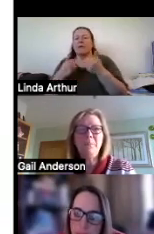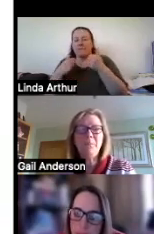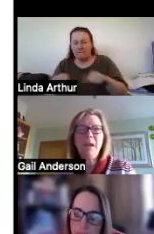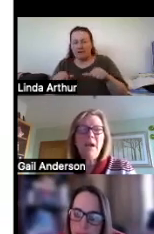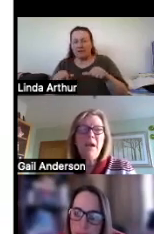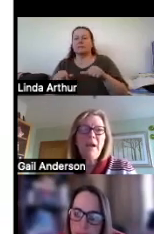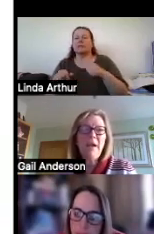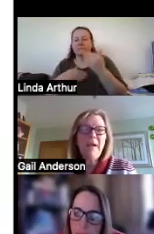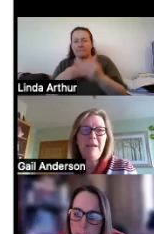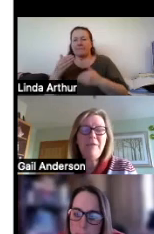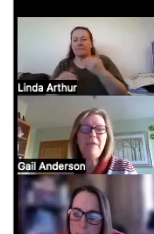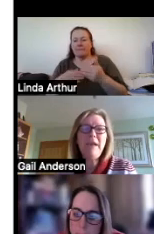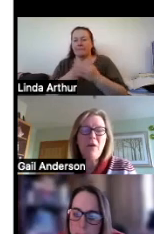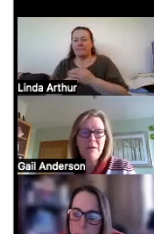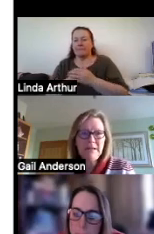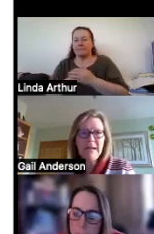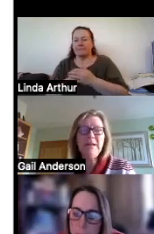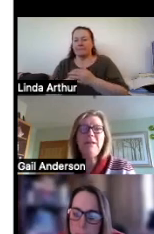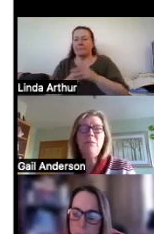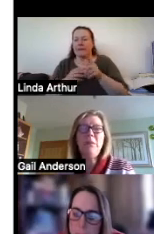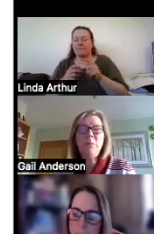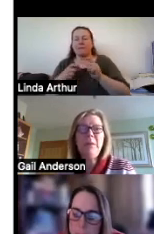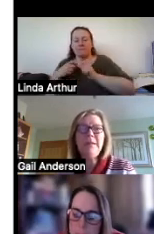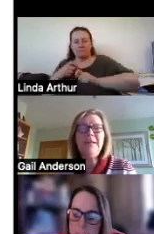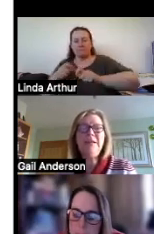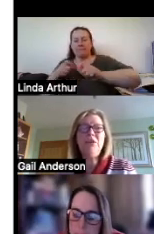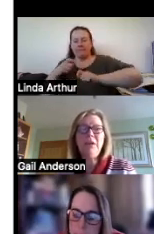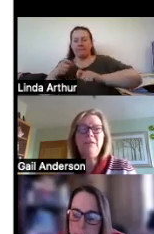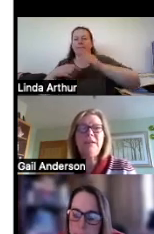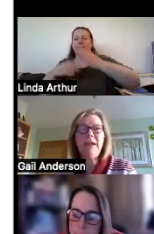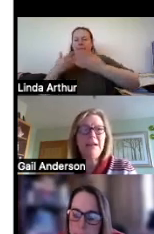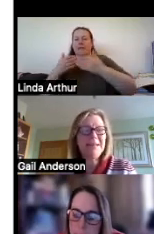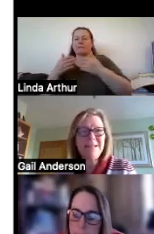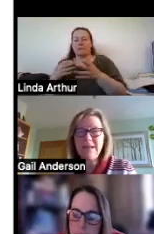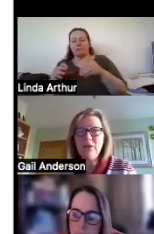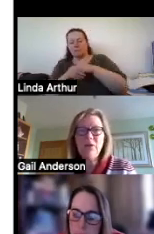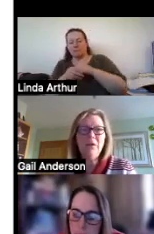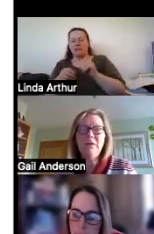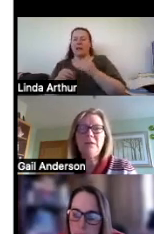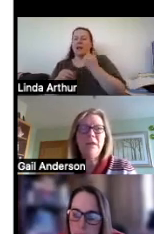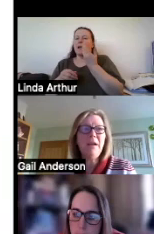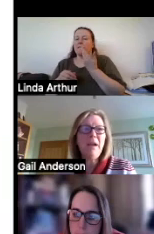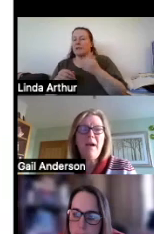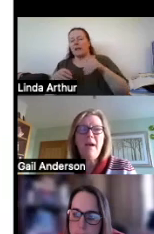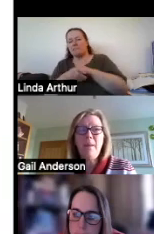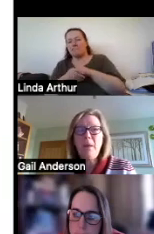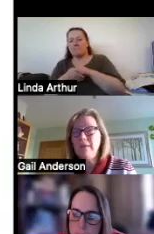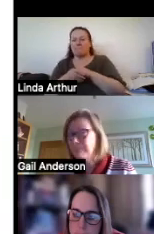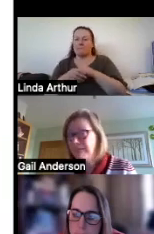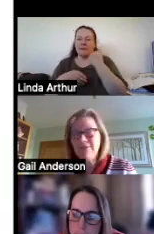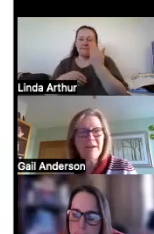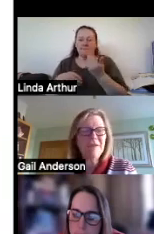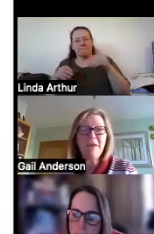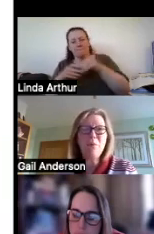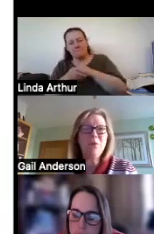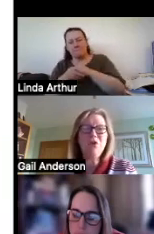come. And if they are maintained and you build it into your lifestyle as a daily occurrence, and